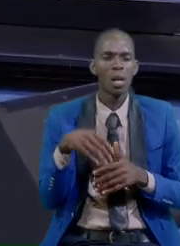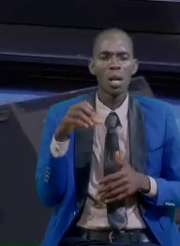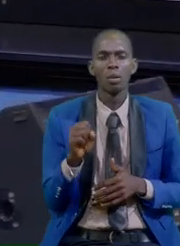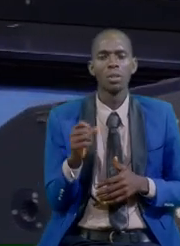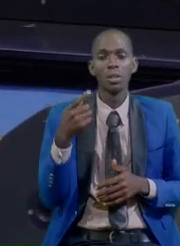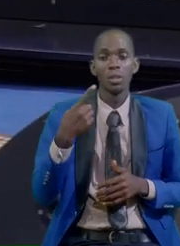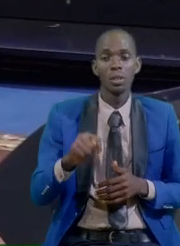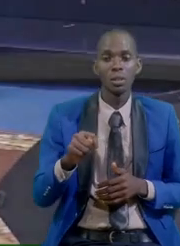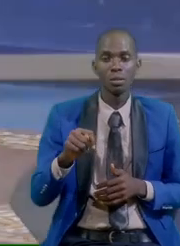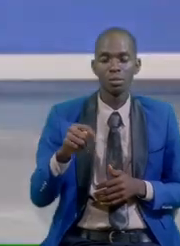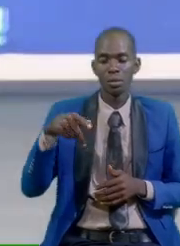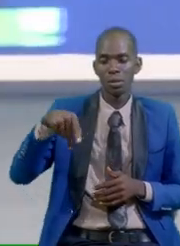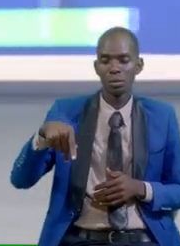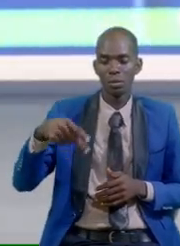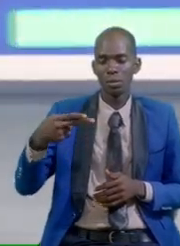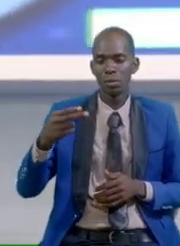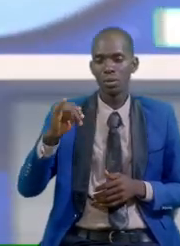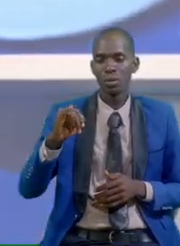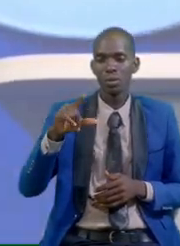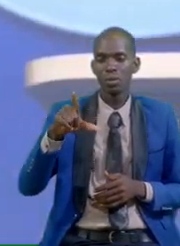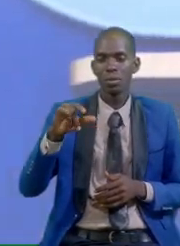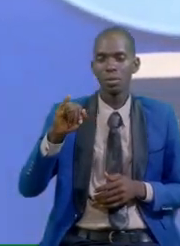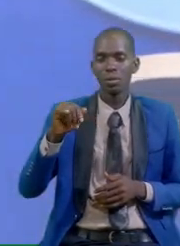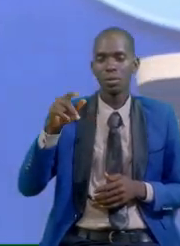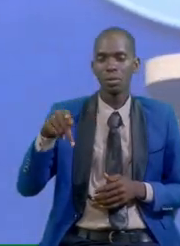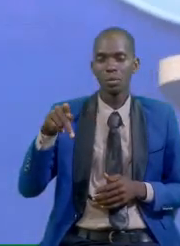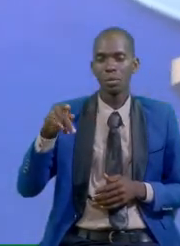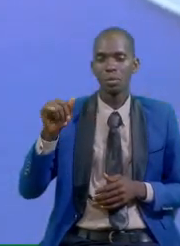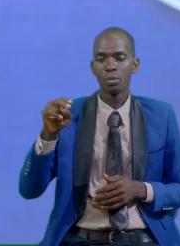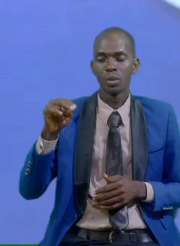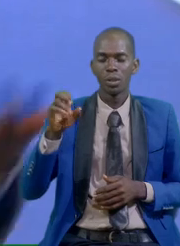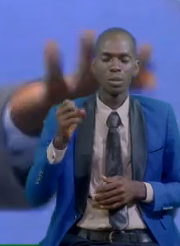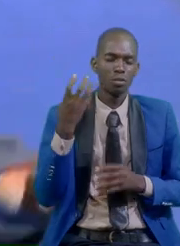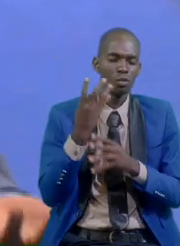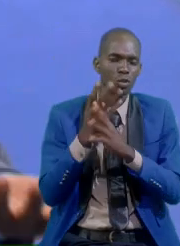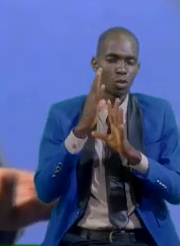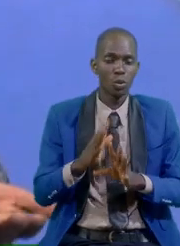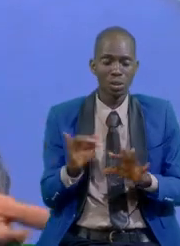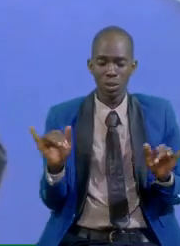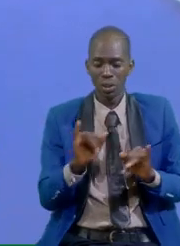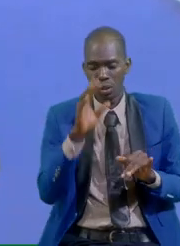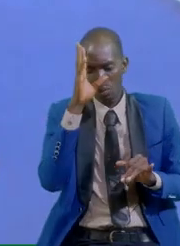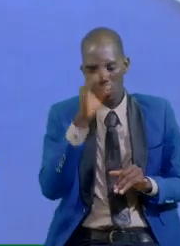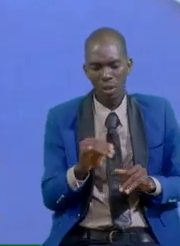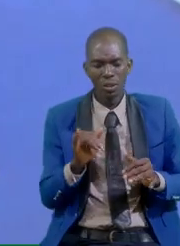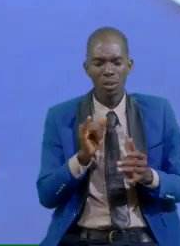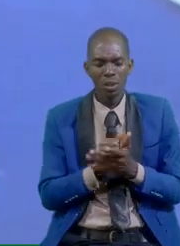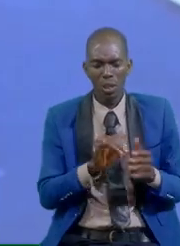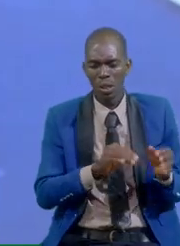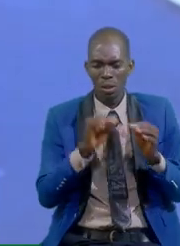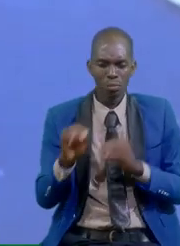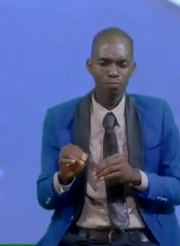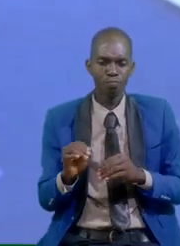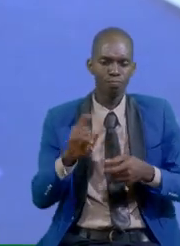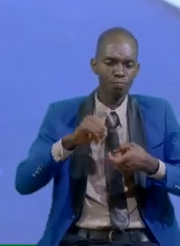jailer, the one that put bands on their feet. Now he saw that his bands were